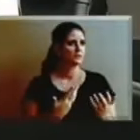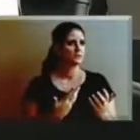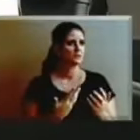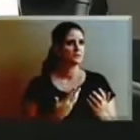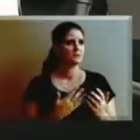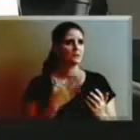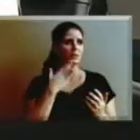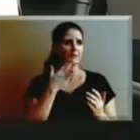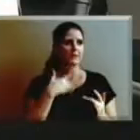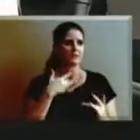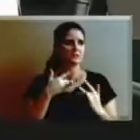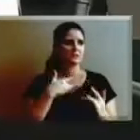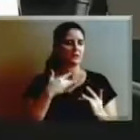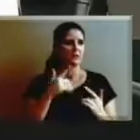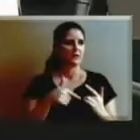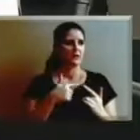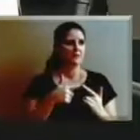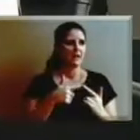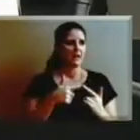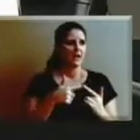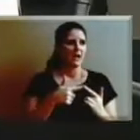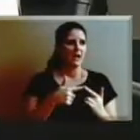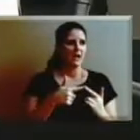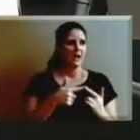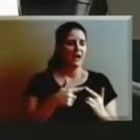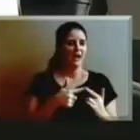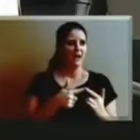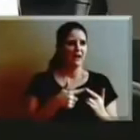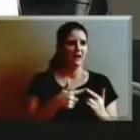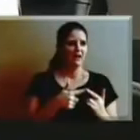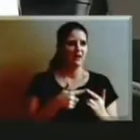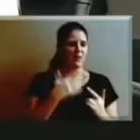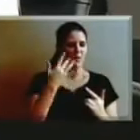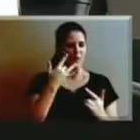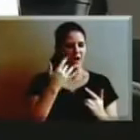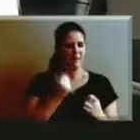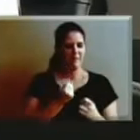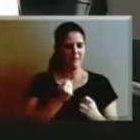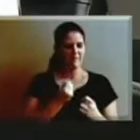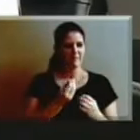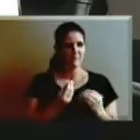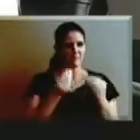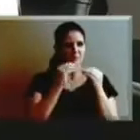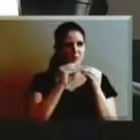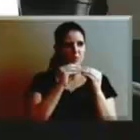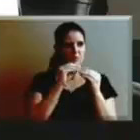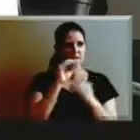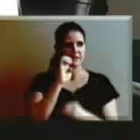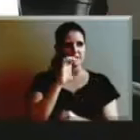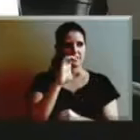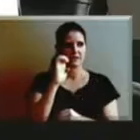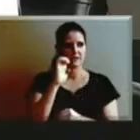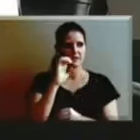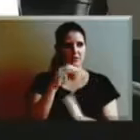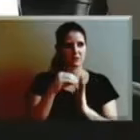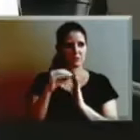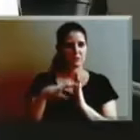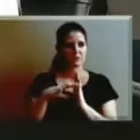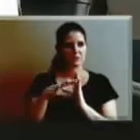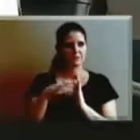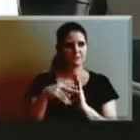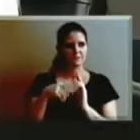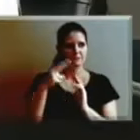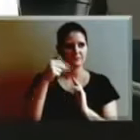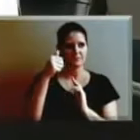being concerned about disproportionate suspensions of ECE students. If, let's say we have, I don't know, it's somewhere